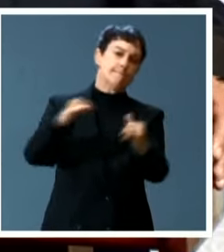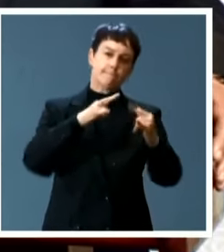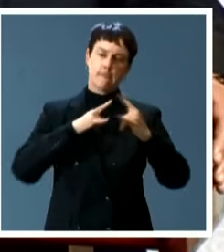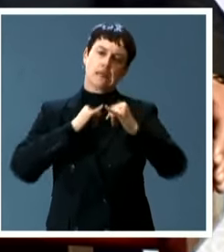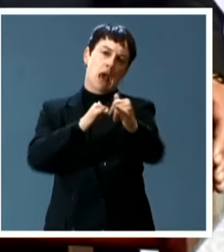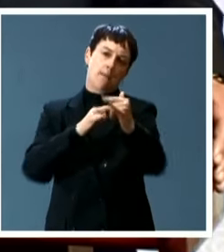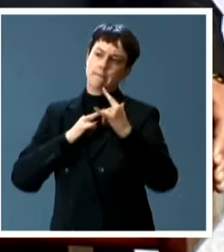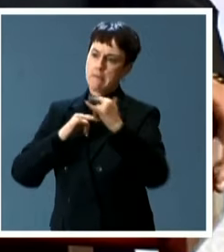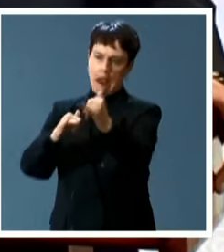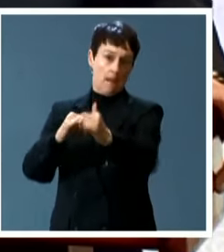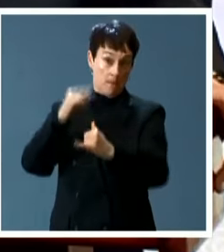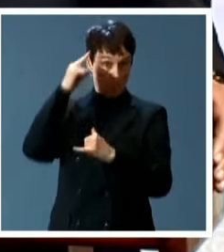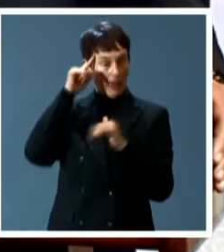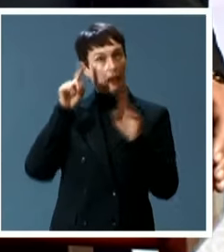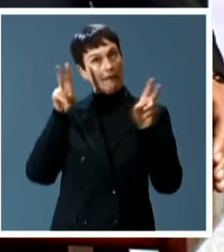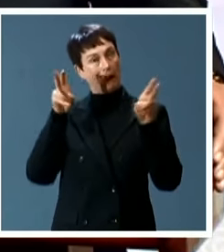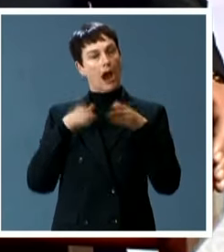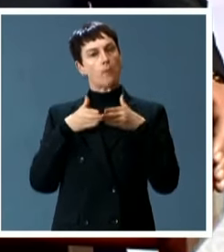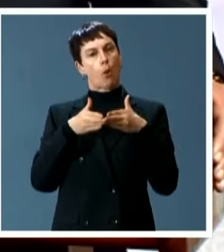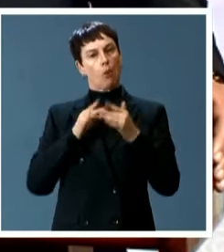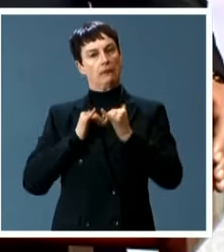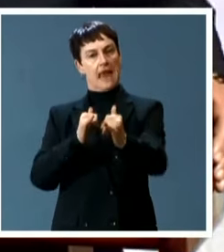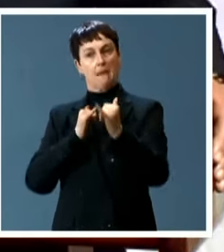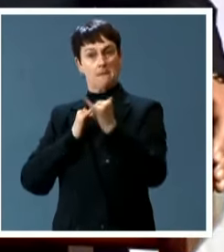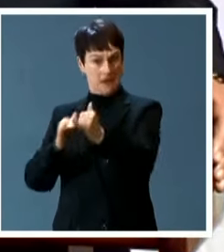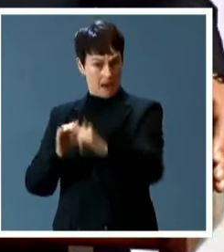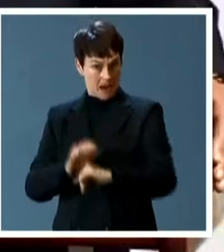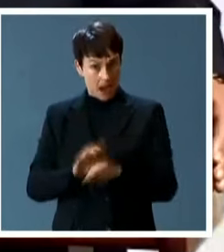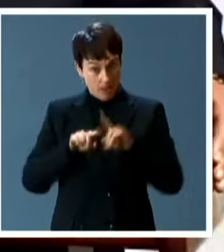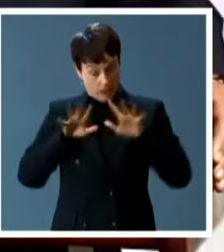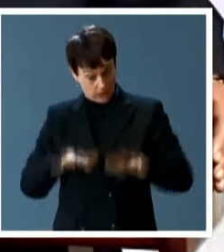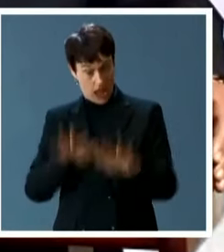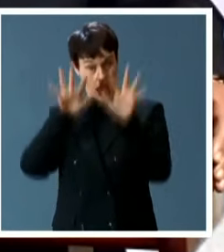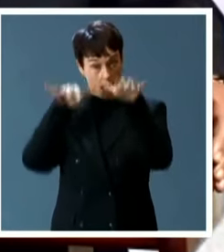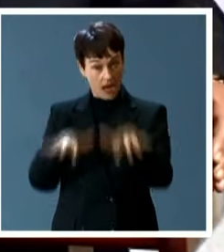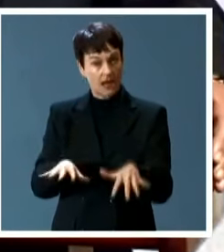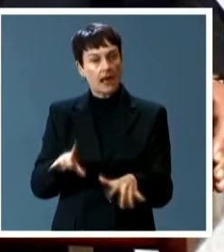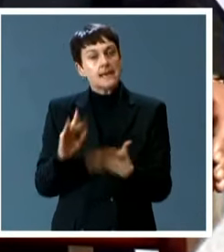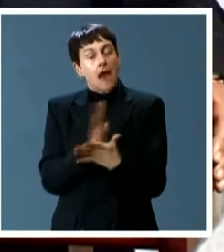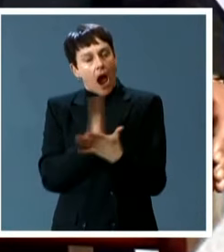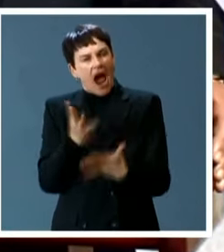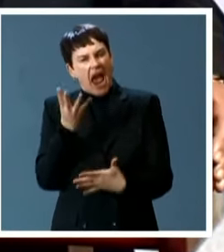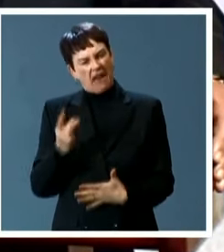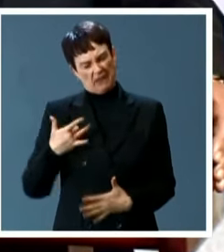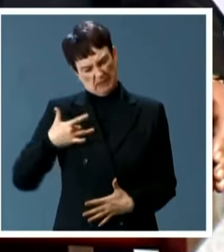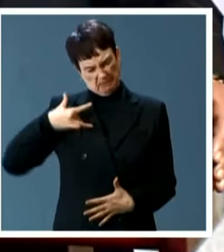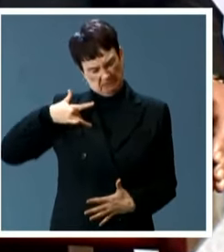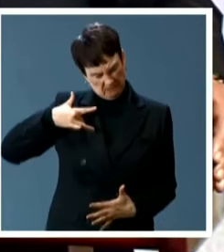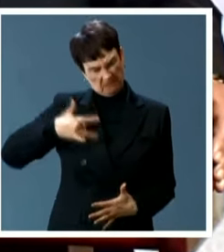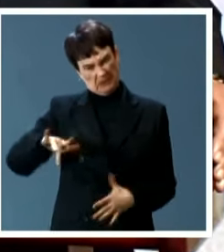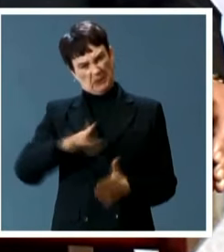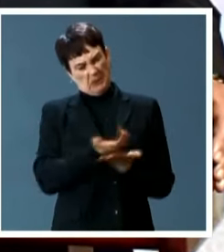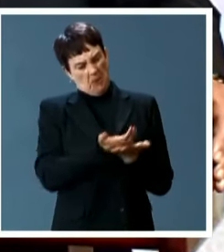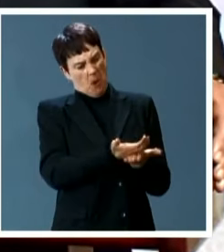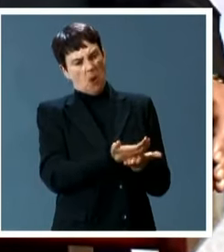sea, it is clear that some are in super yachts, with others are clinging to drifting